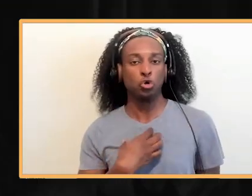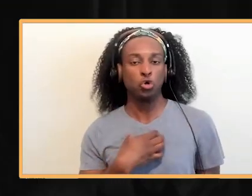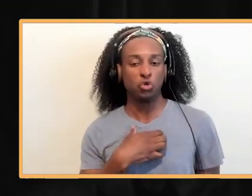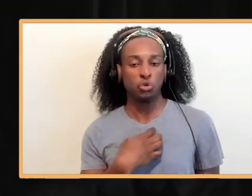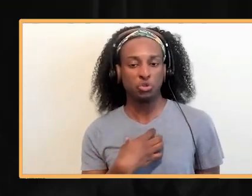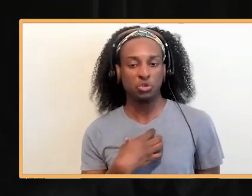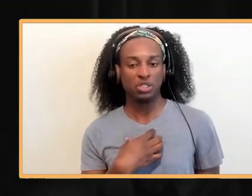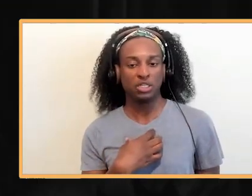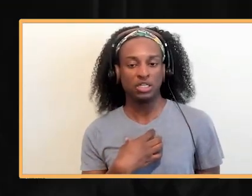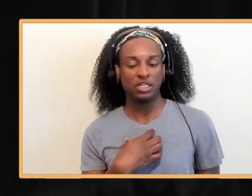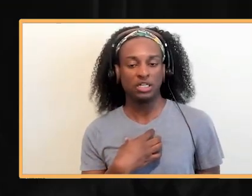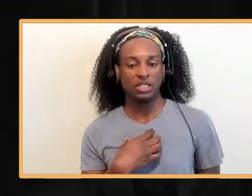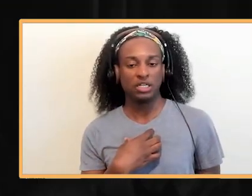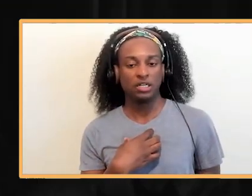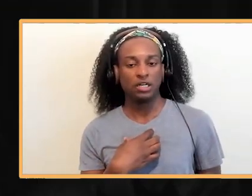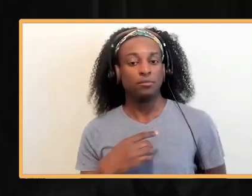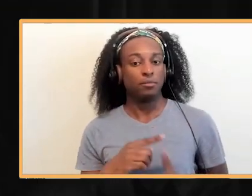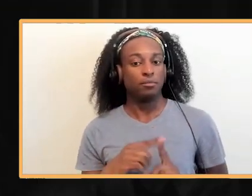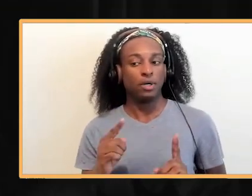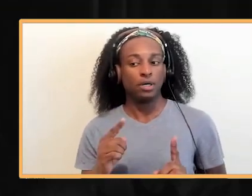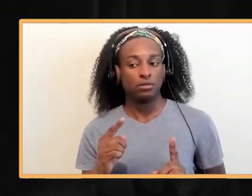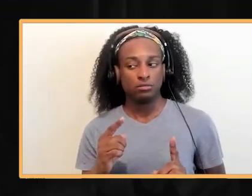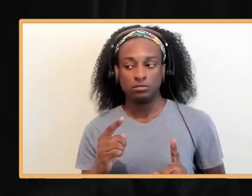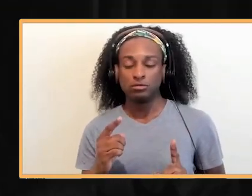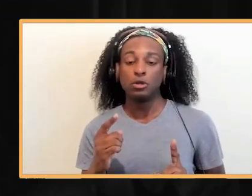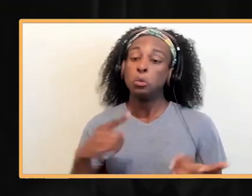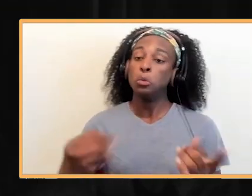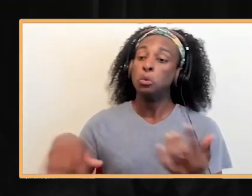predominant archetype to be inhabited.